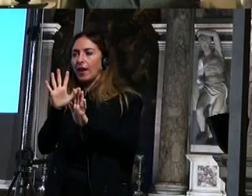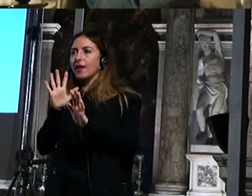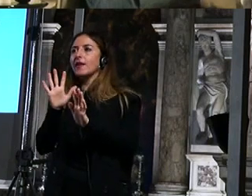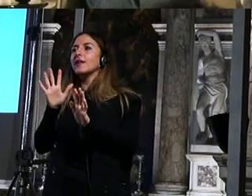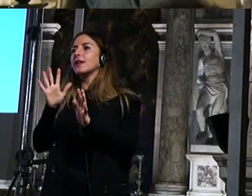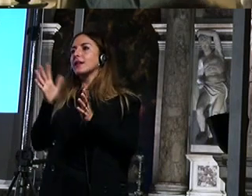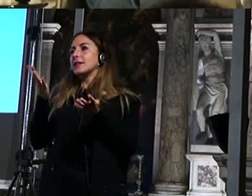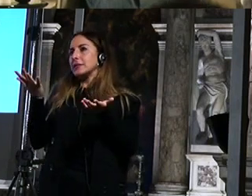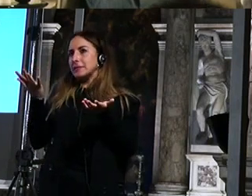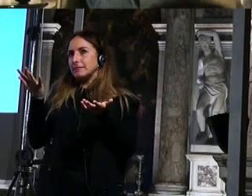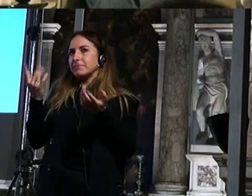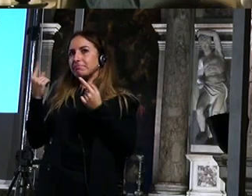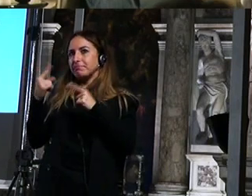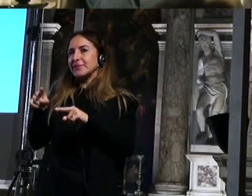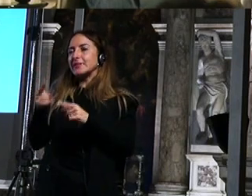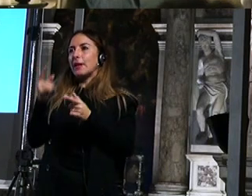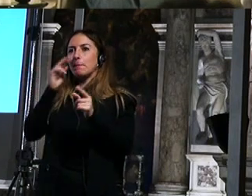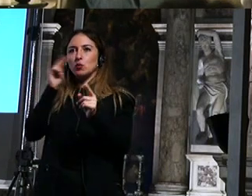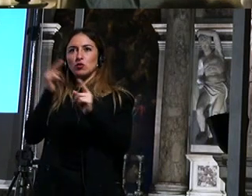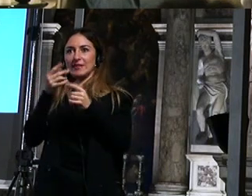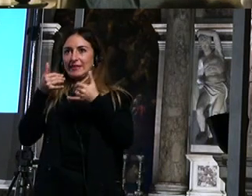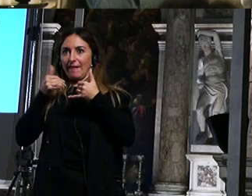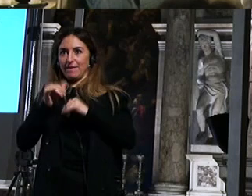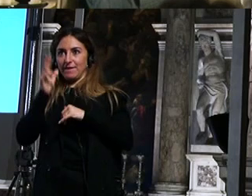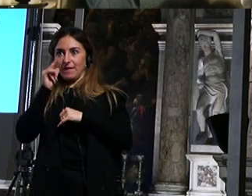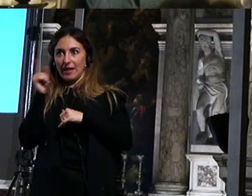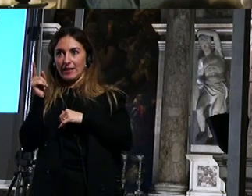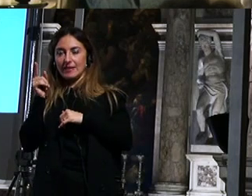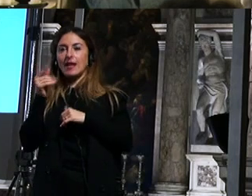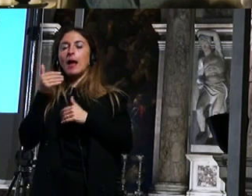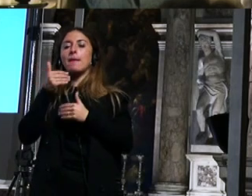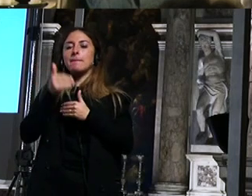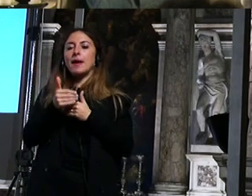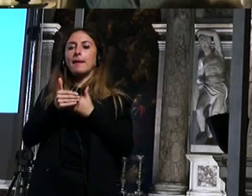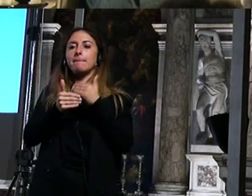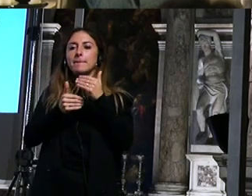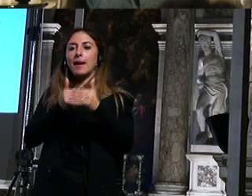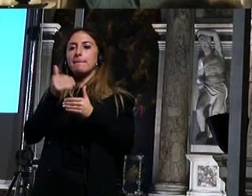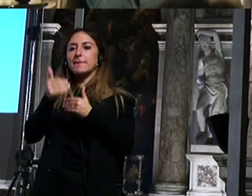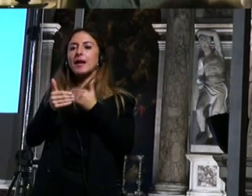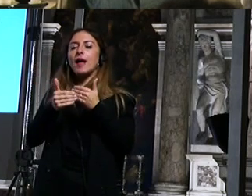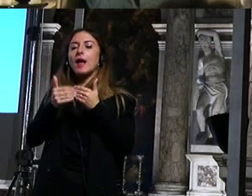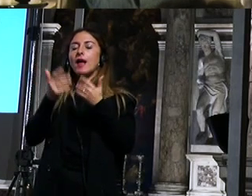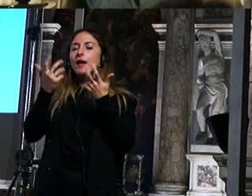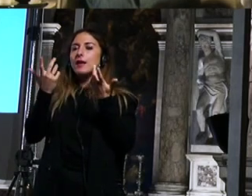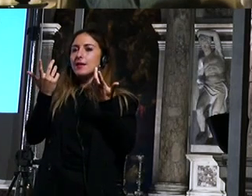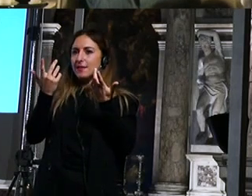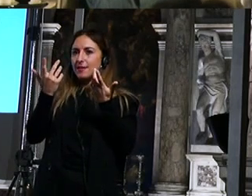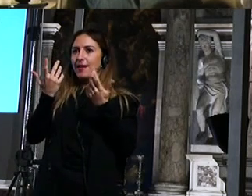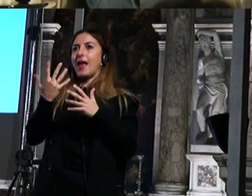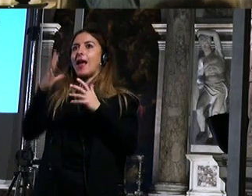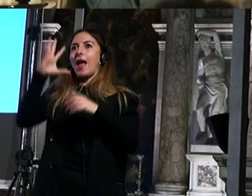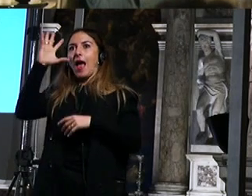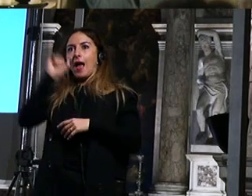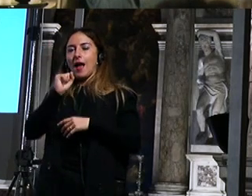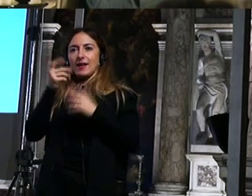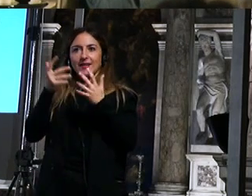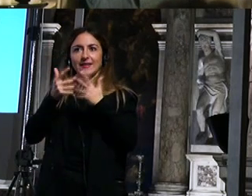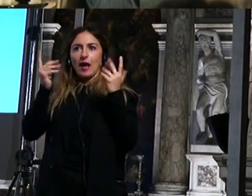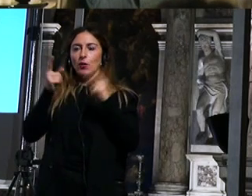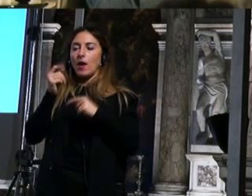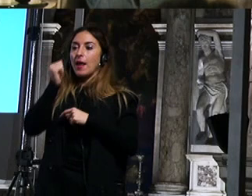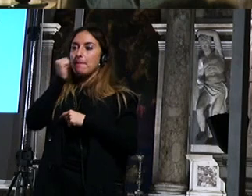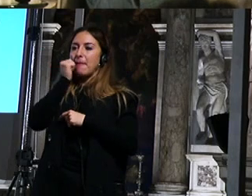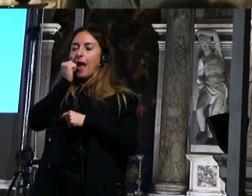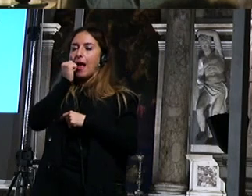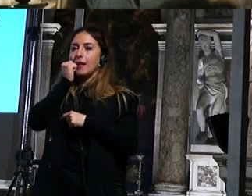first recounts it, bit by bit it becomes clear that her mother sort of accepts this man in. And